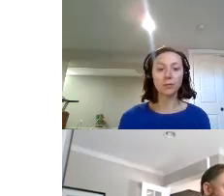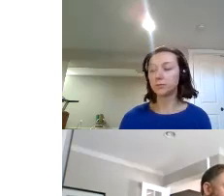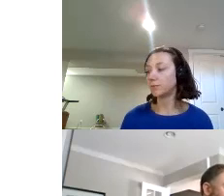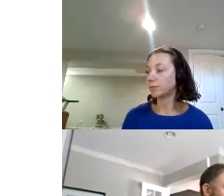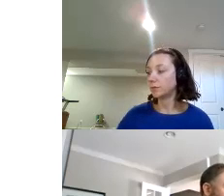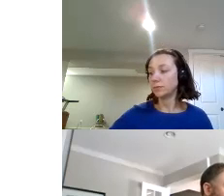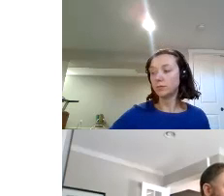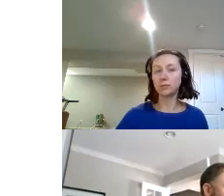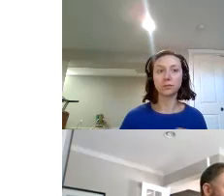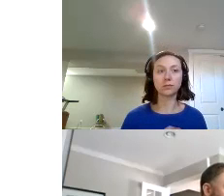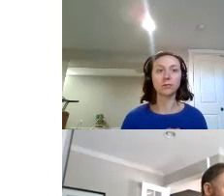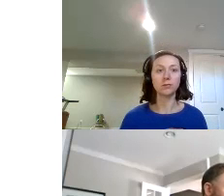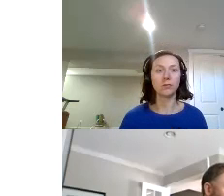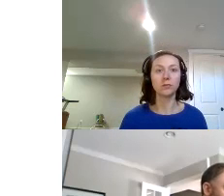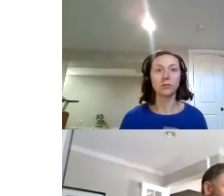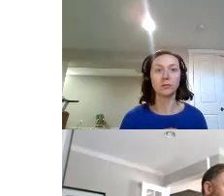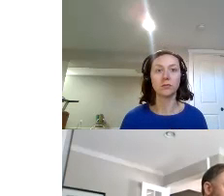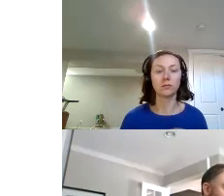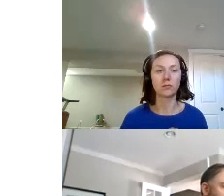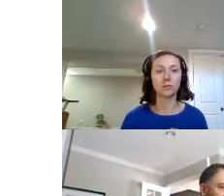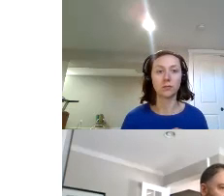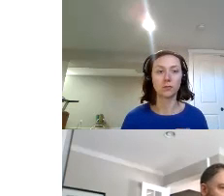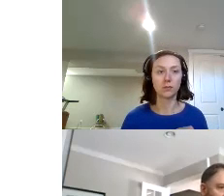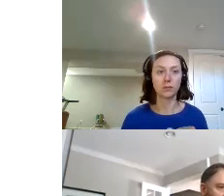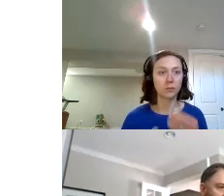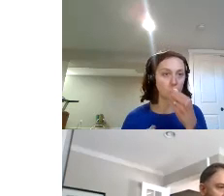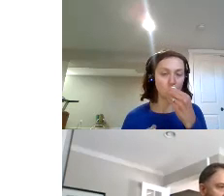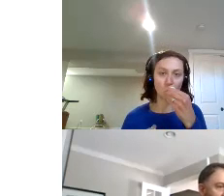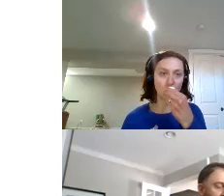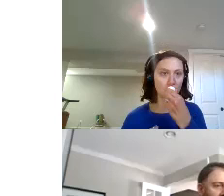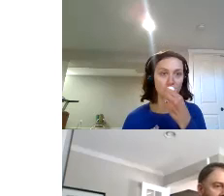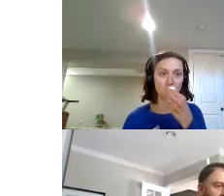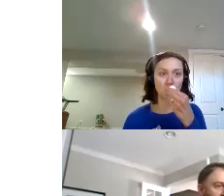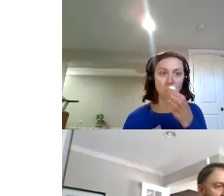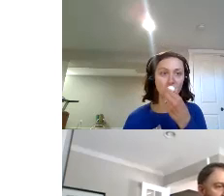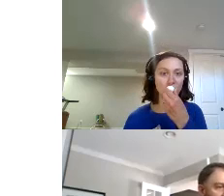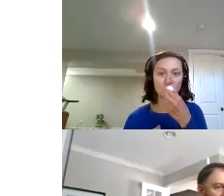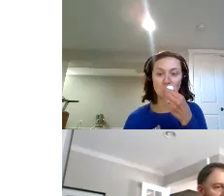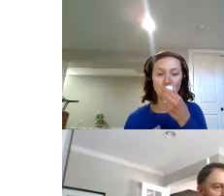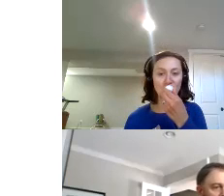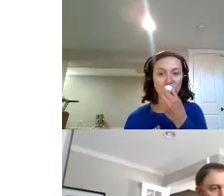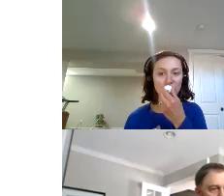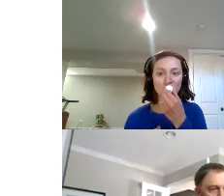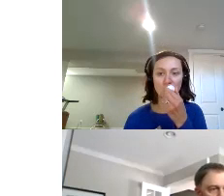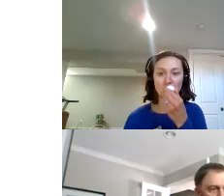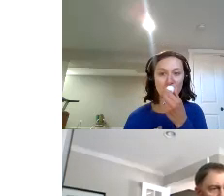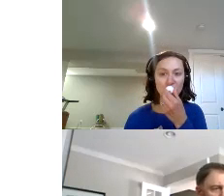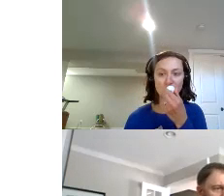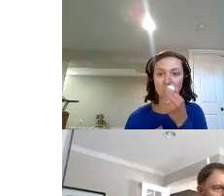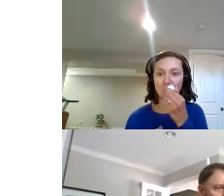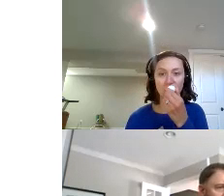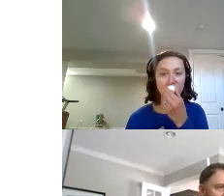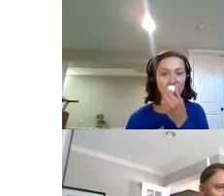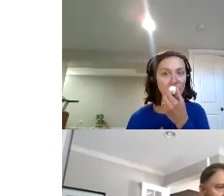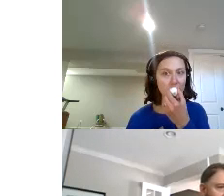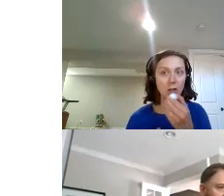because it's only available for 1 year and only at the state level. So why would we continue to collect that data point? And then